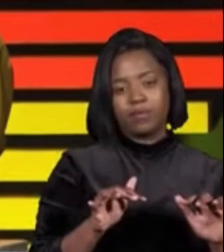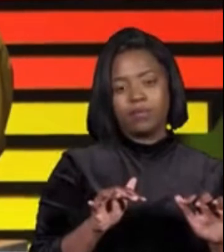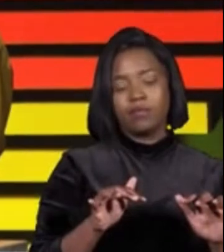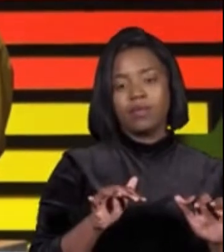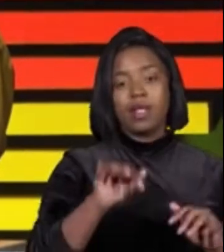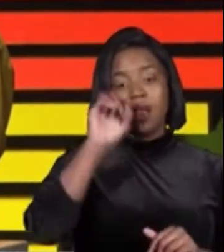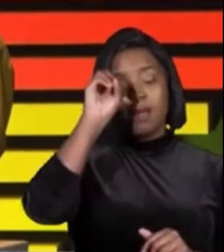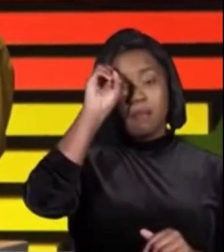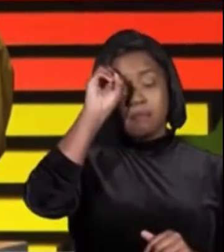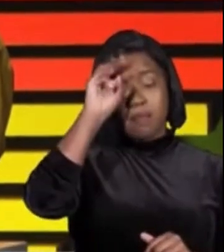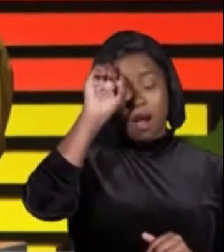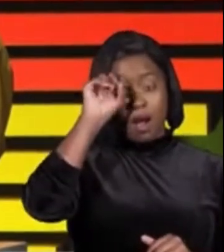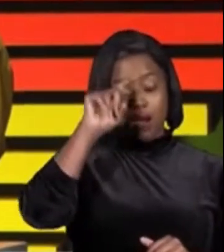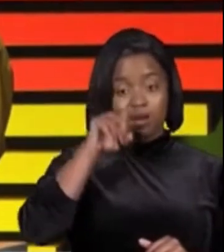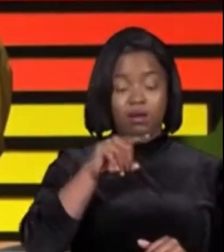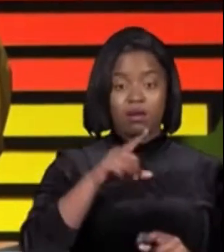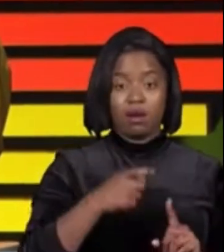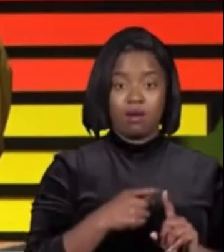ba di dira go di community.